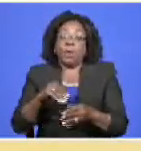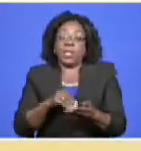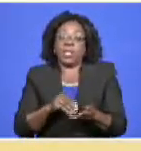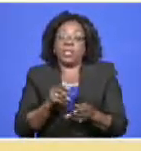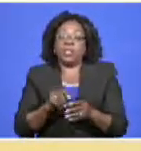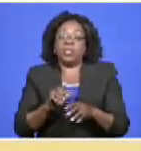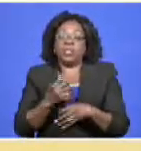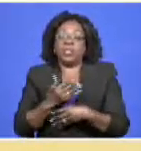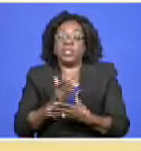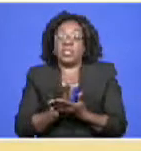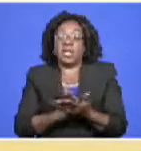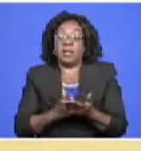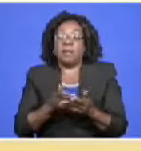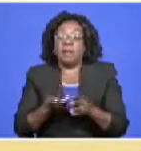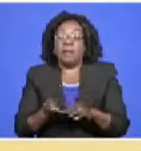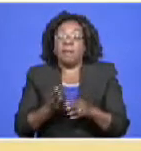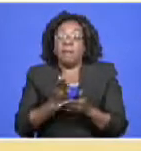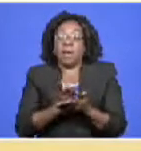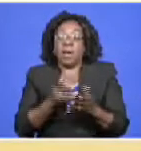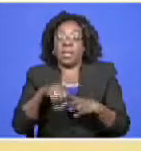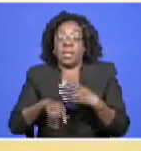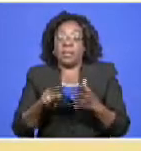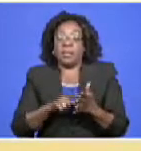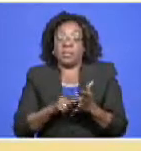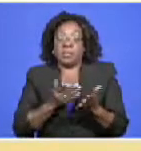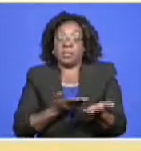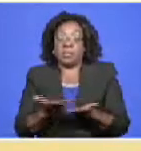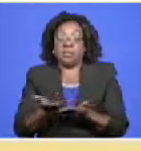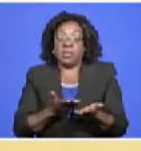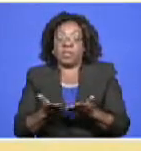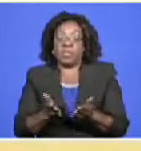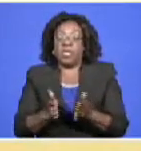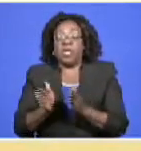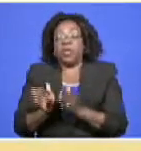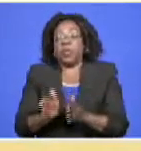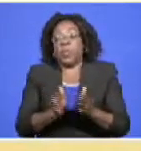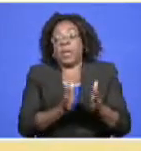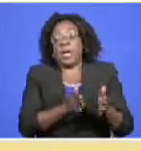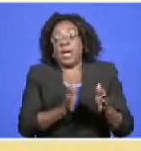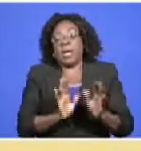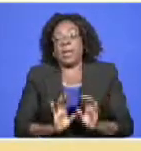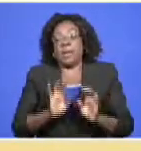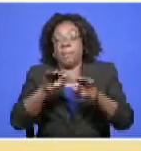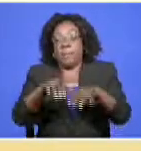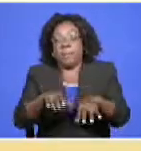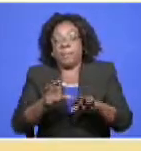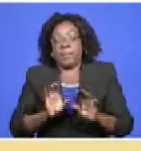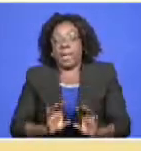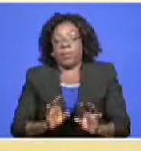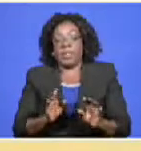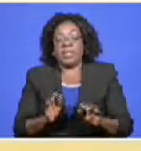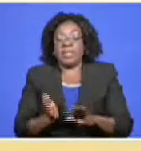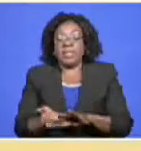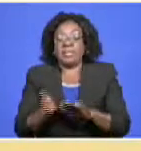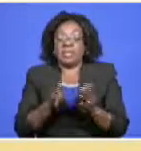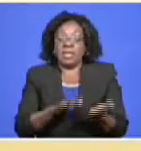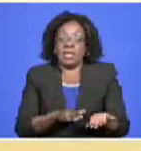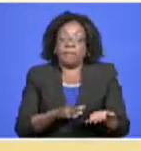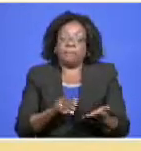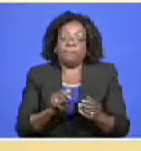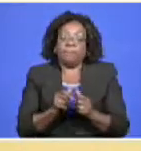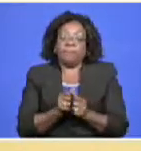take carriage of the organization and planning of the burial in conjunction with the DRA. The group has